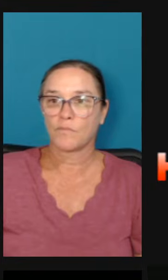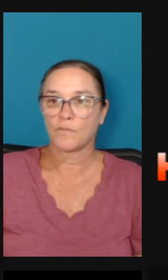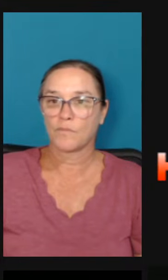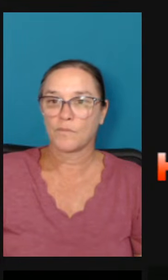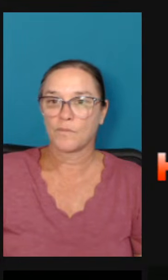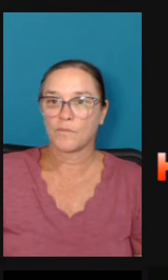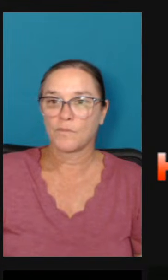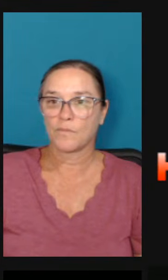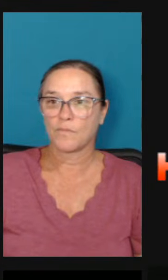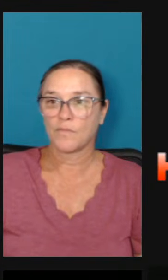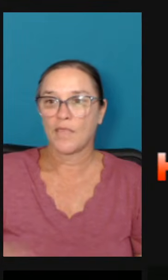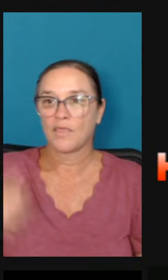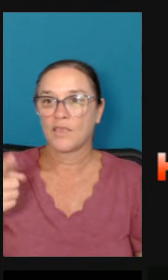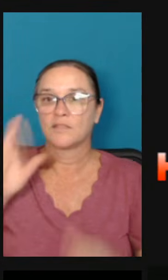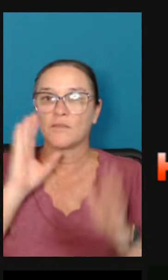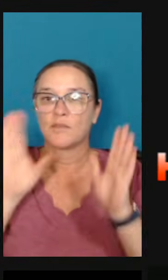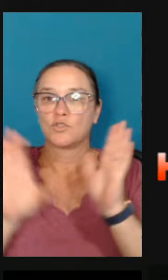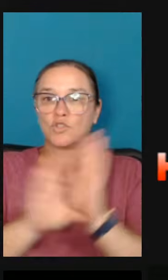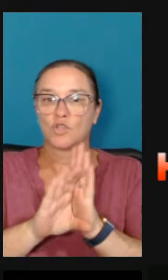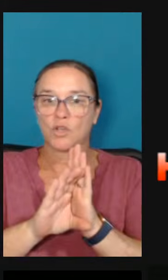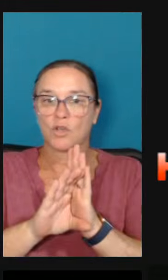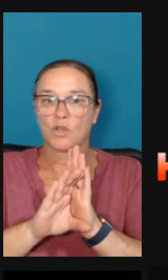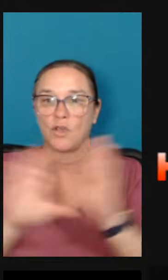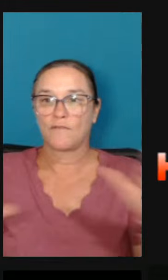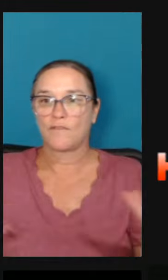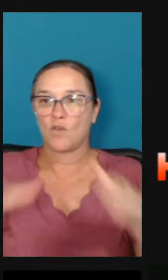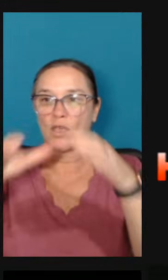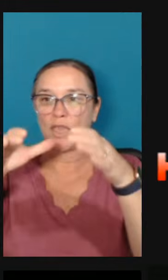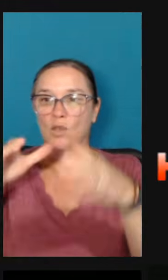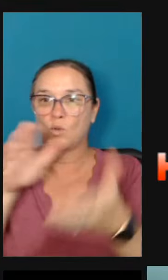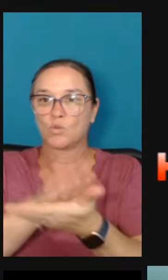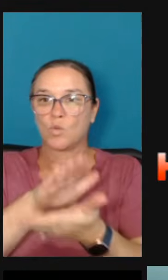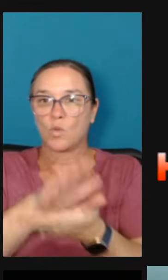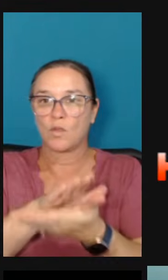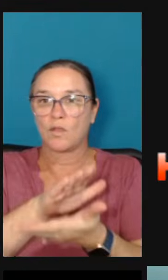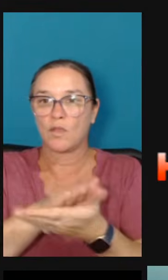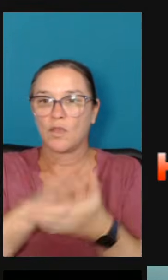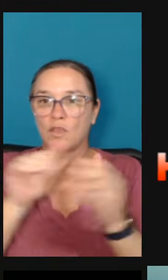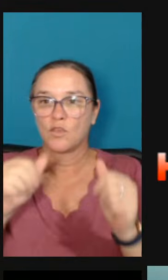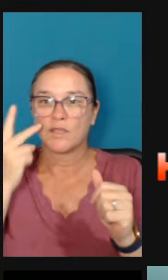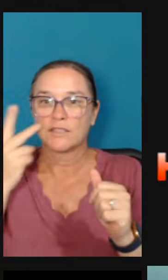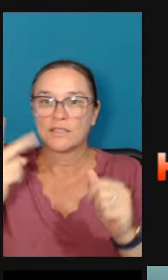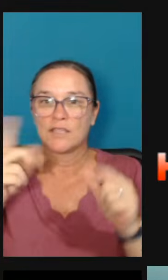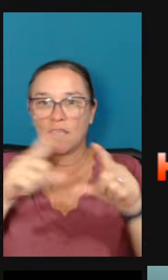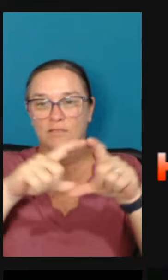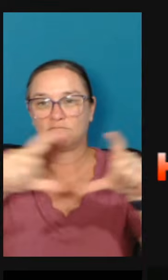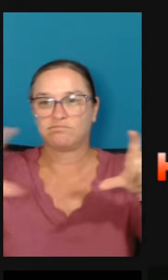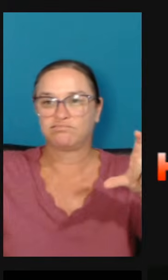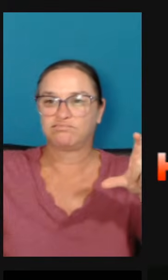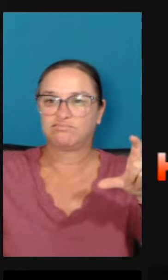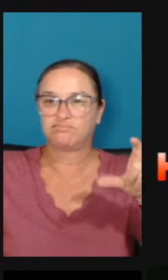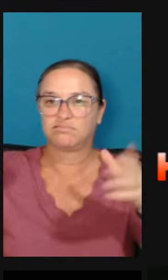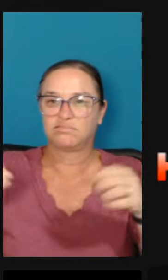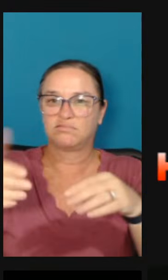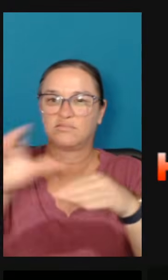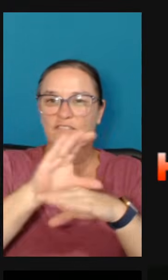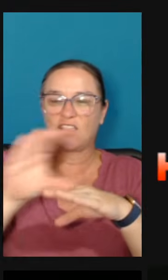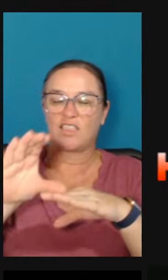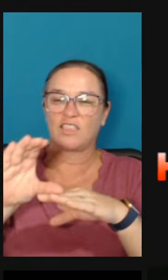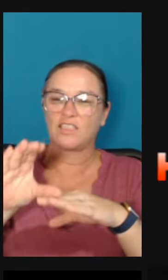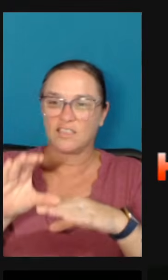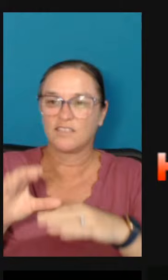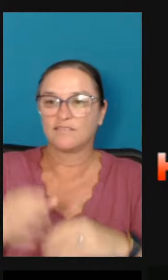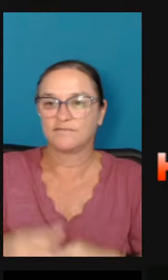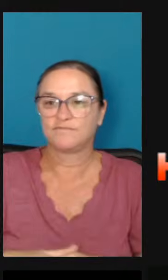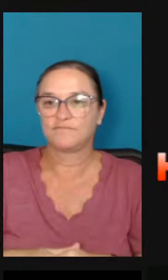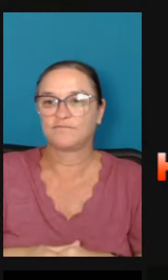And this is a picture of the Volcano School. You can see the roof all covered up there, a lot closer to the